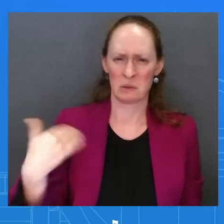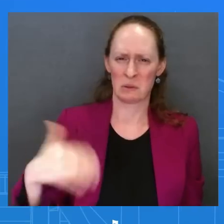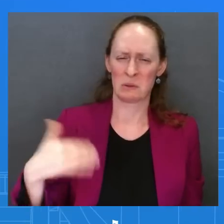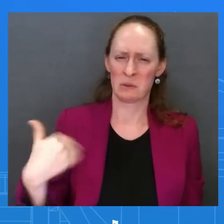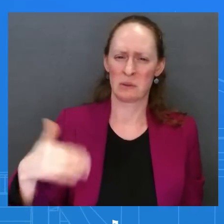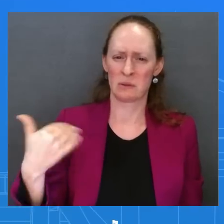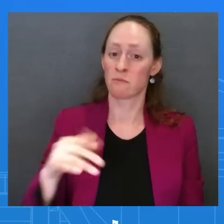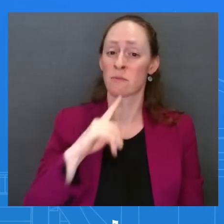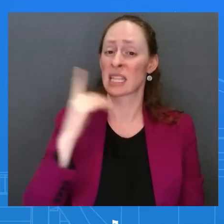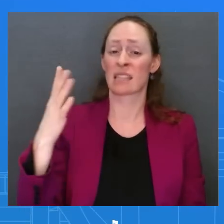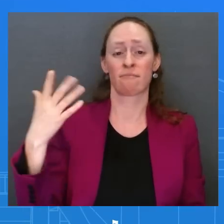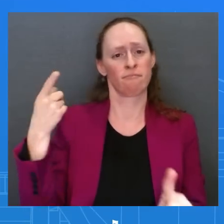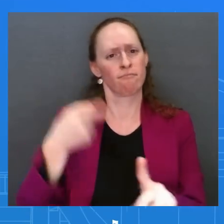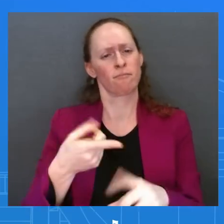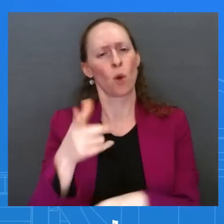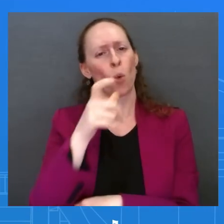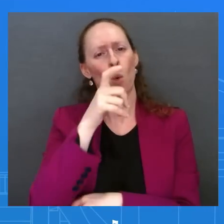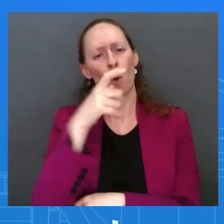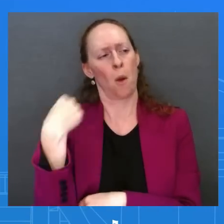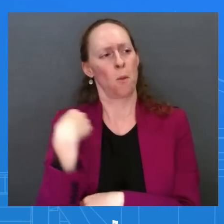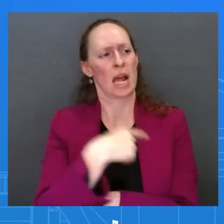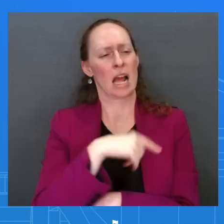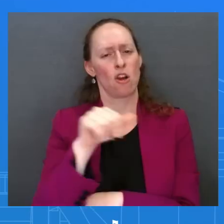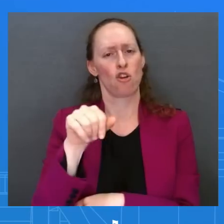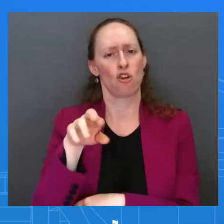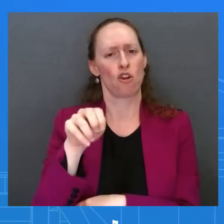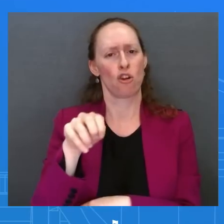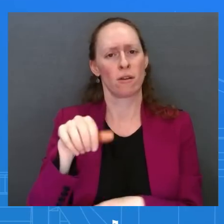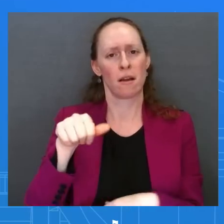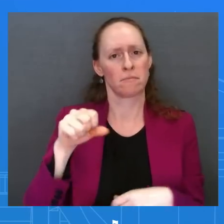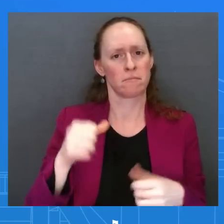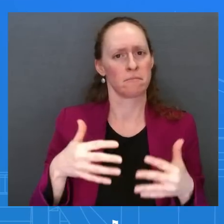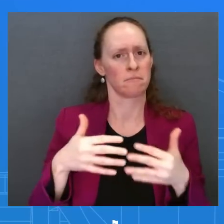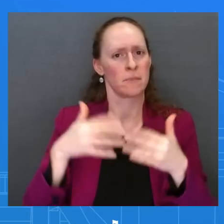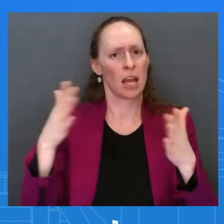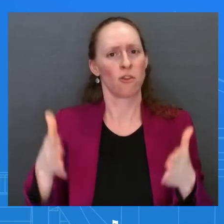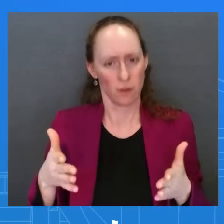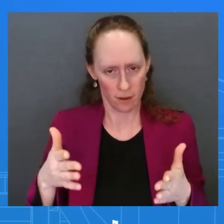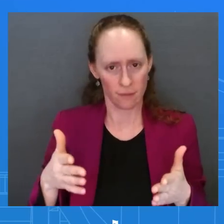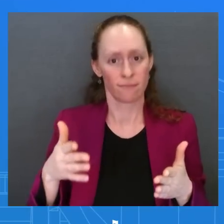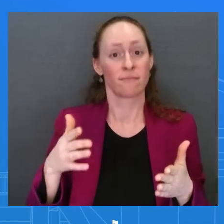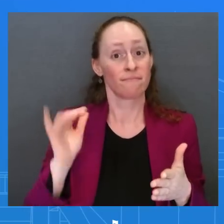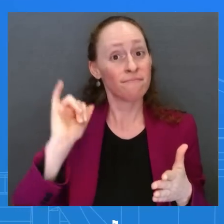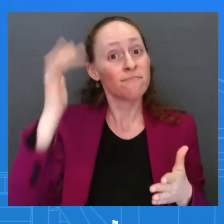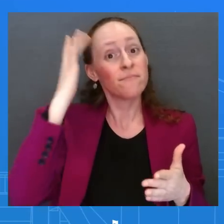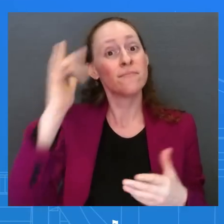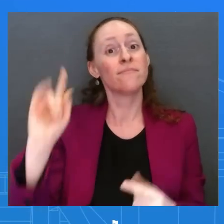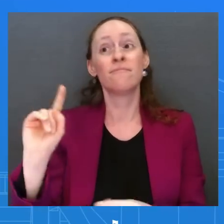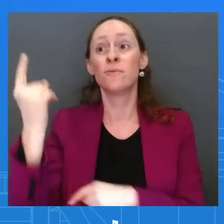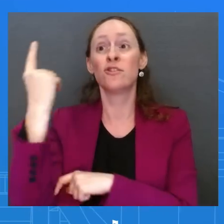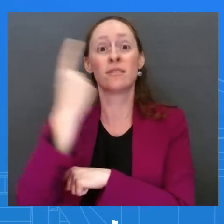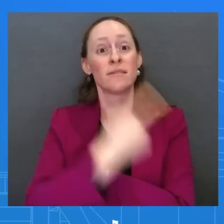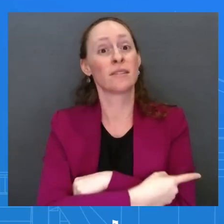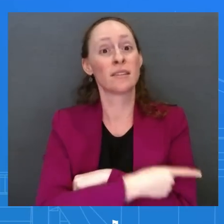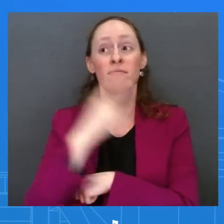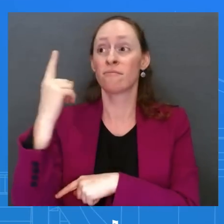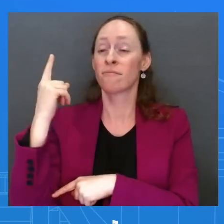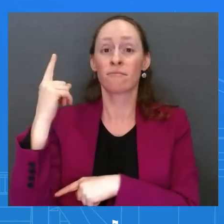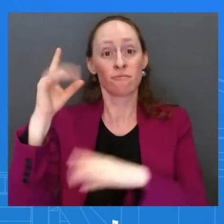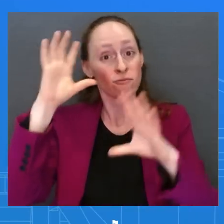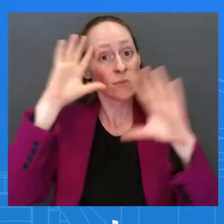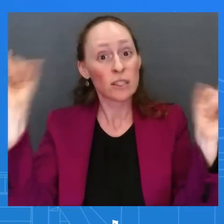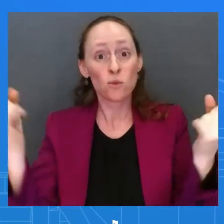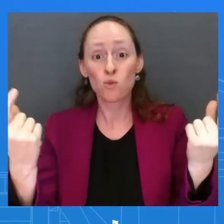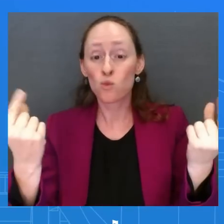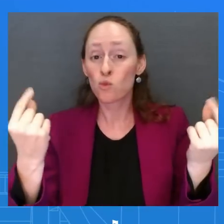that's why on the first day in the office, he made sure to end the administration family separation policy.